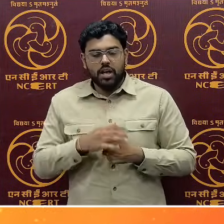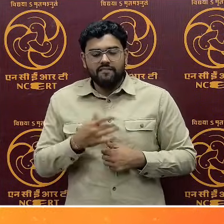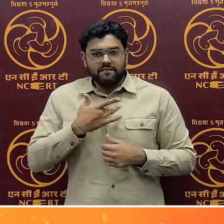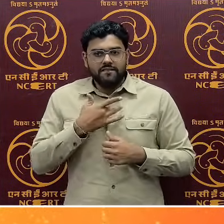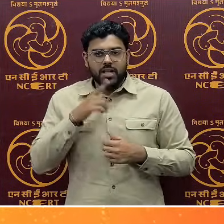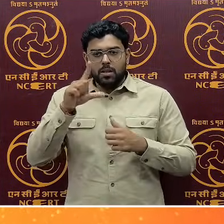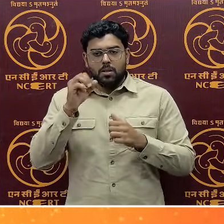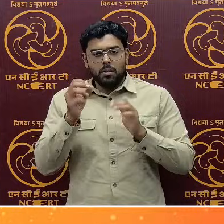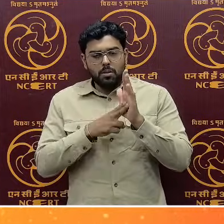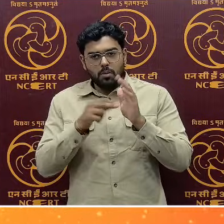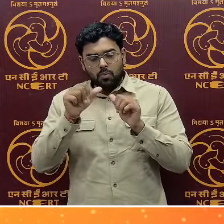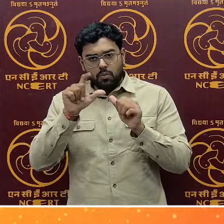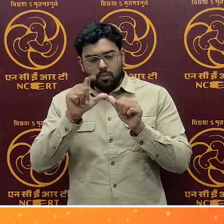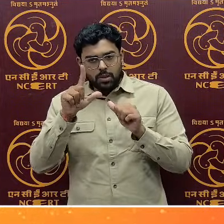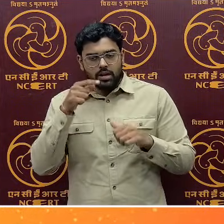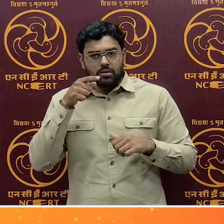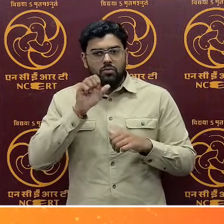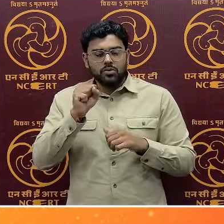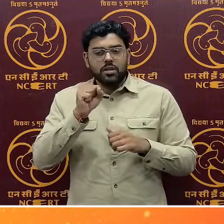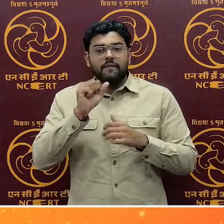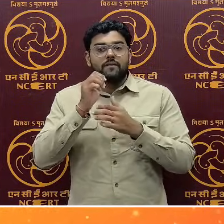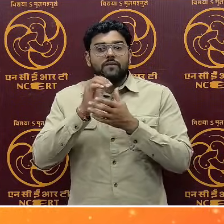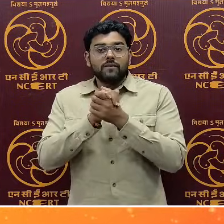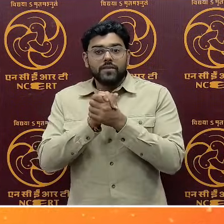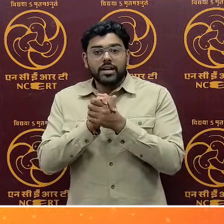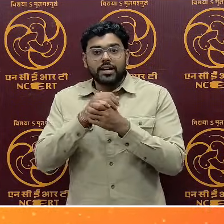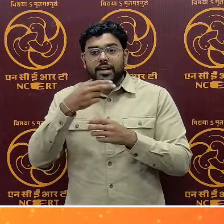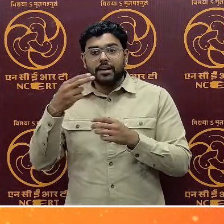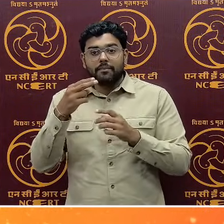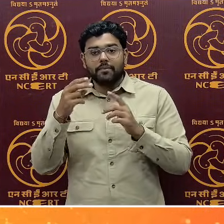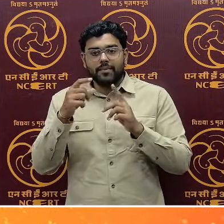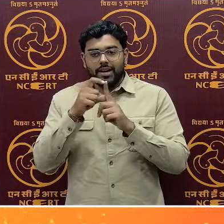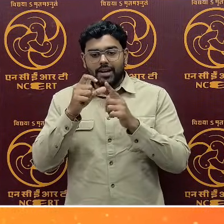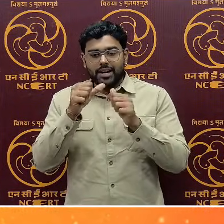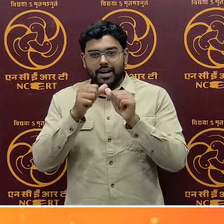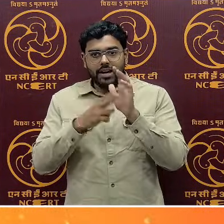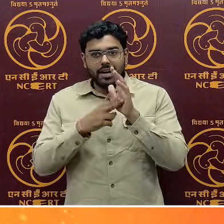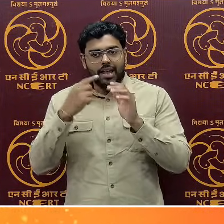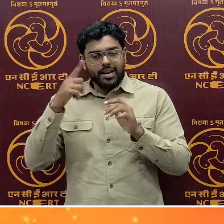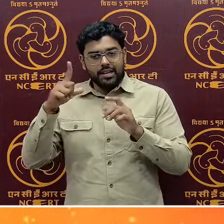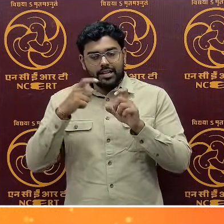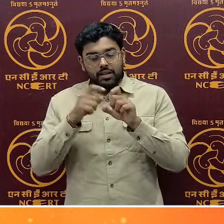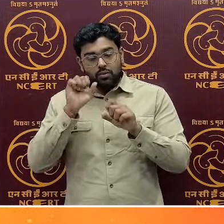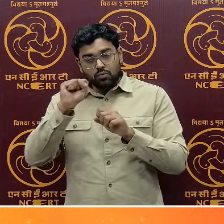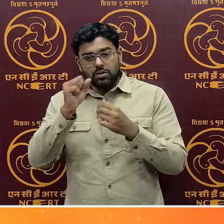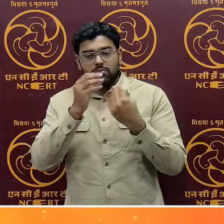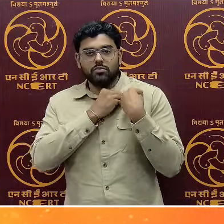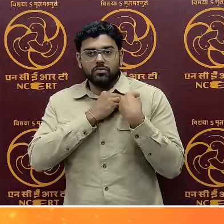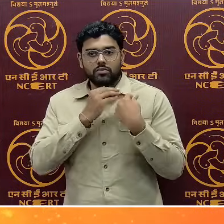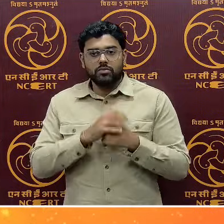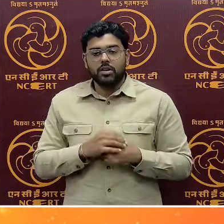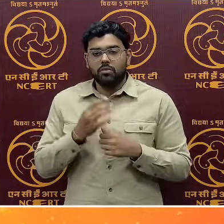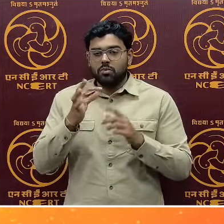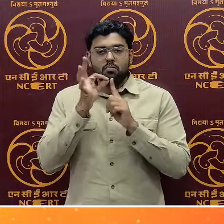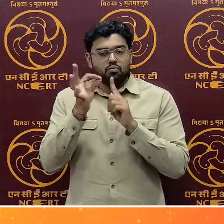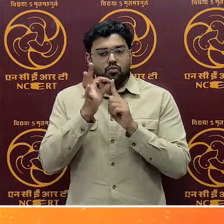and a friend, a man named Daniel Davenport, pulled the hold-ups. There wasn't any proof